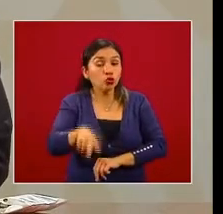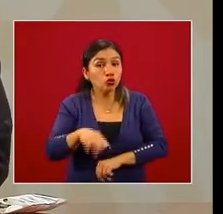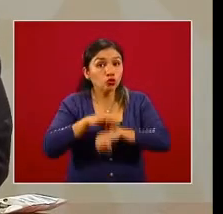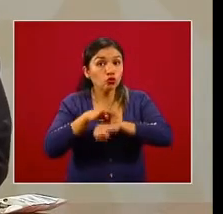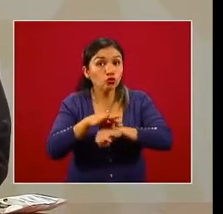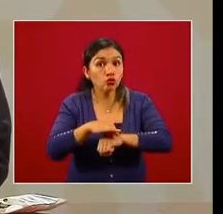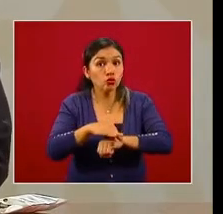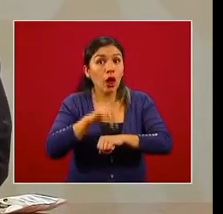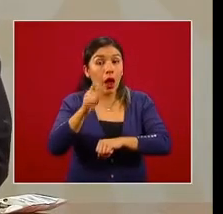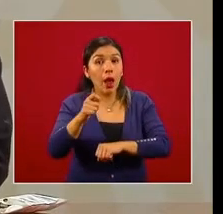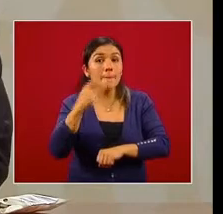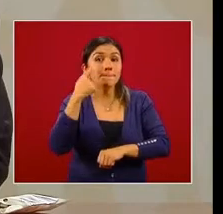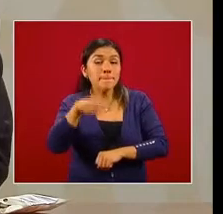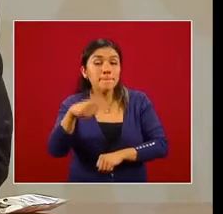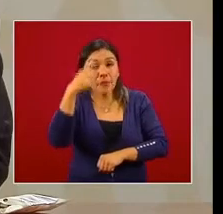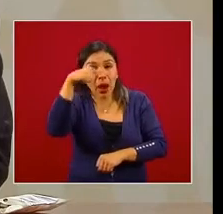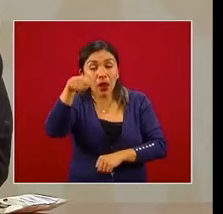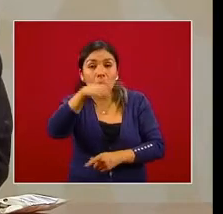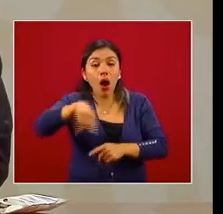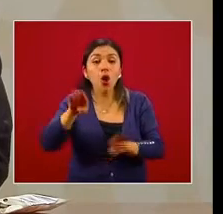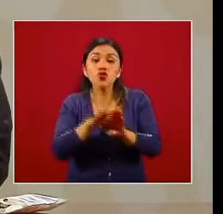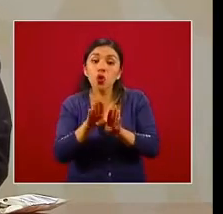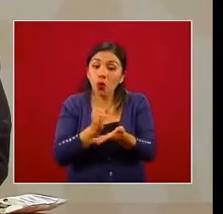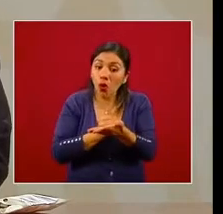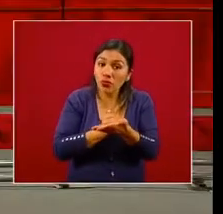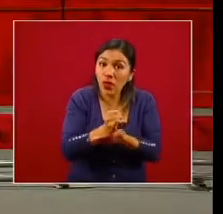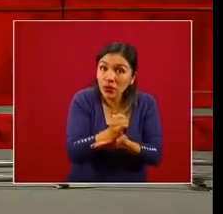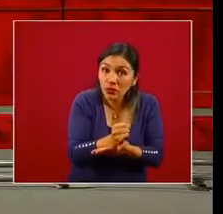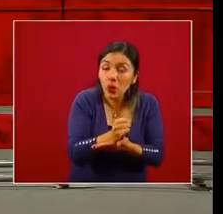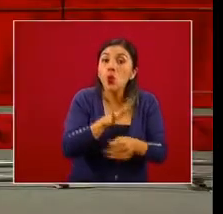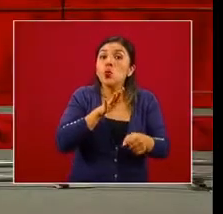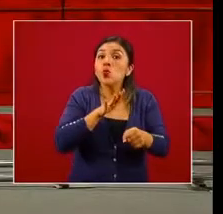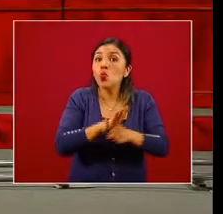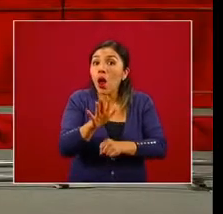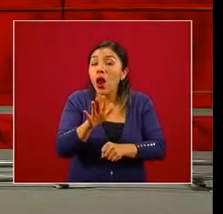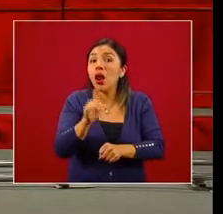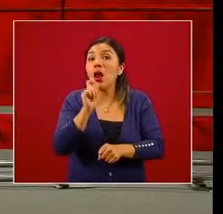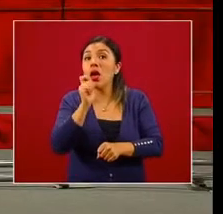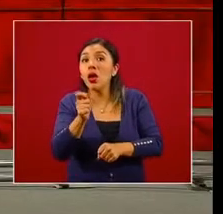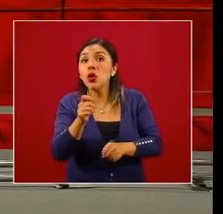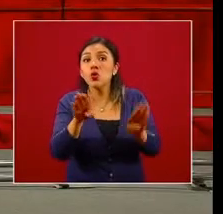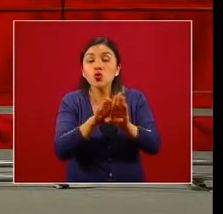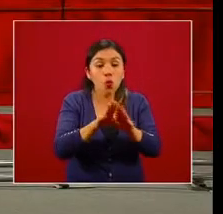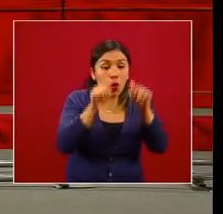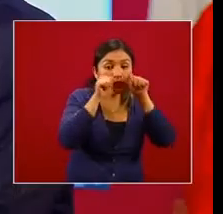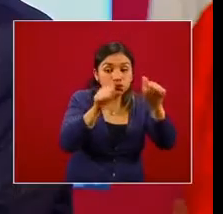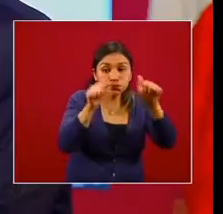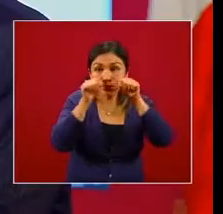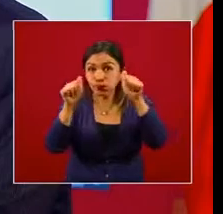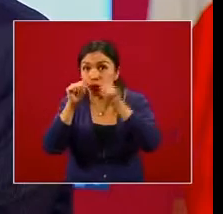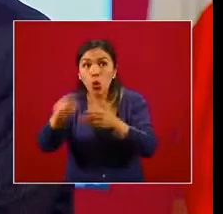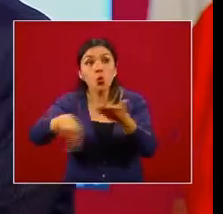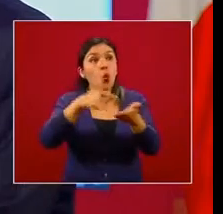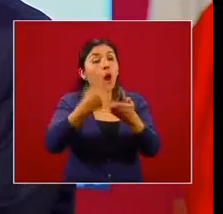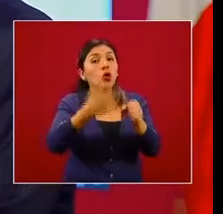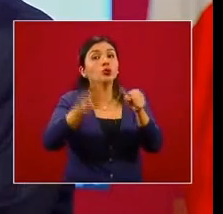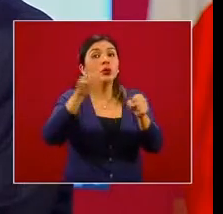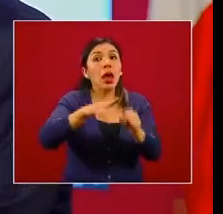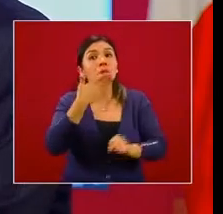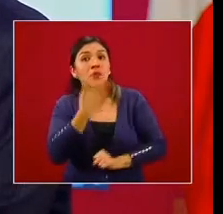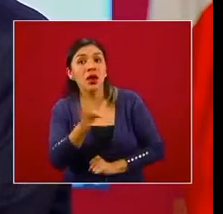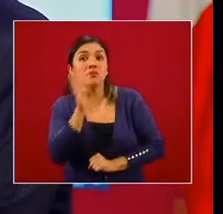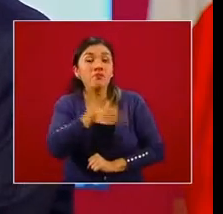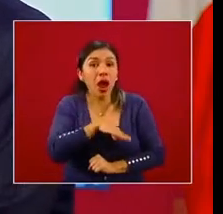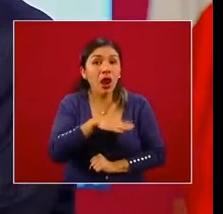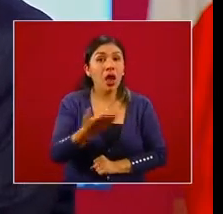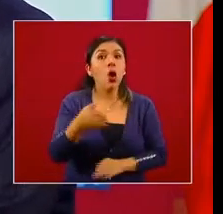look at in real time, or that contributes, that information does not contribute to how people are attended